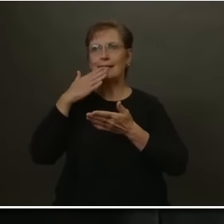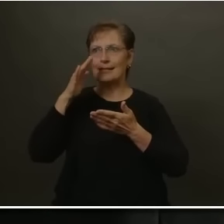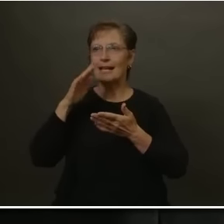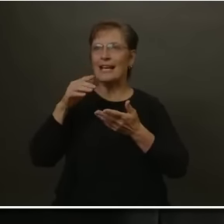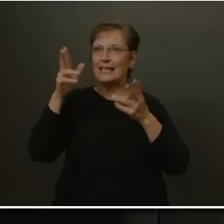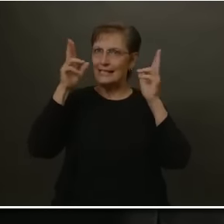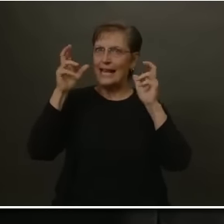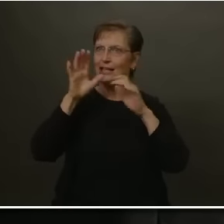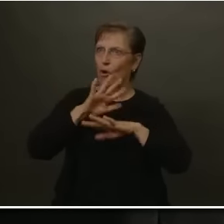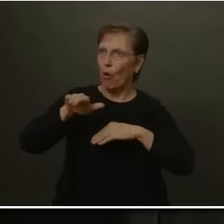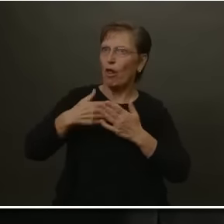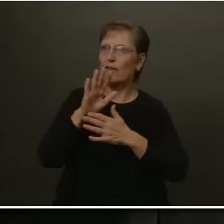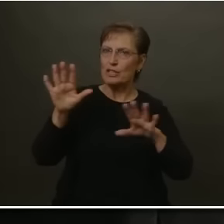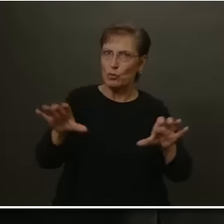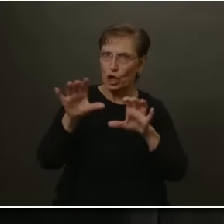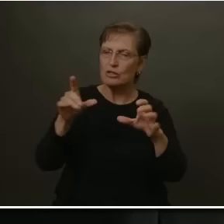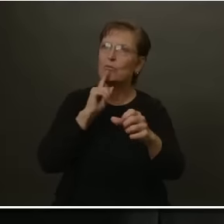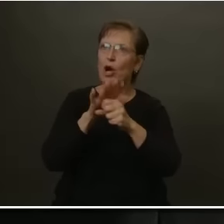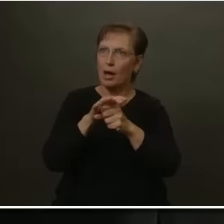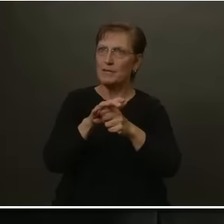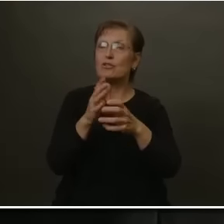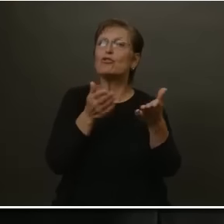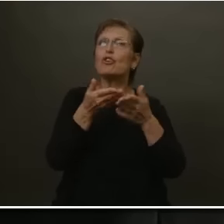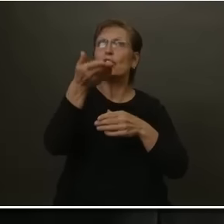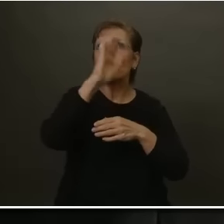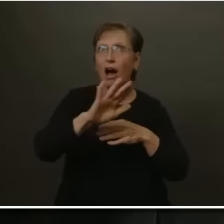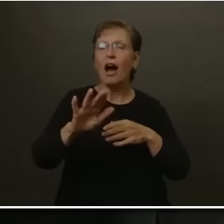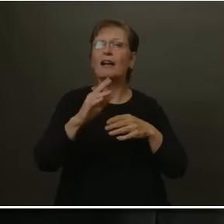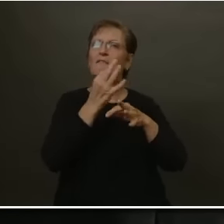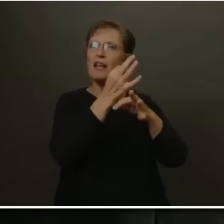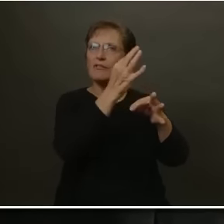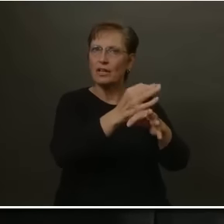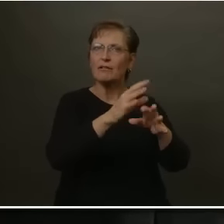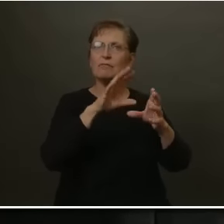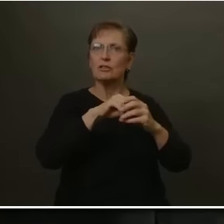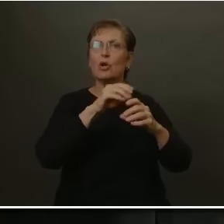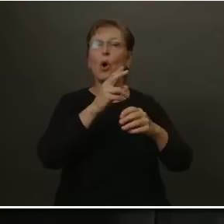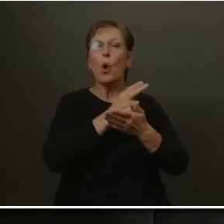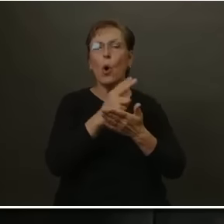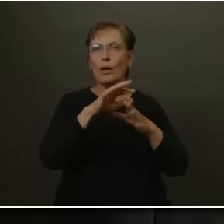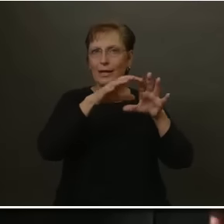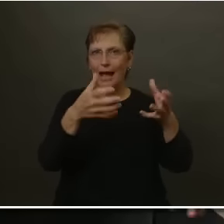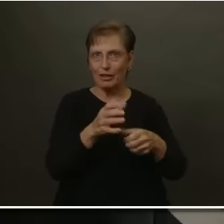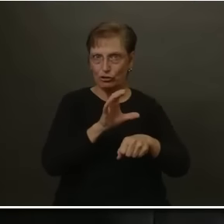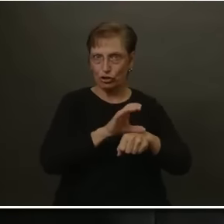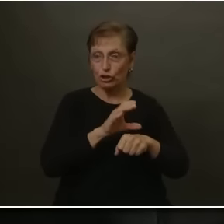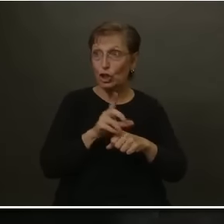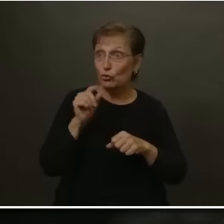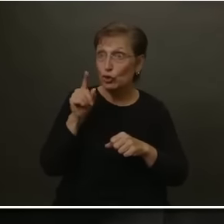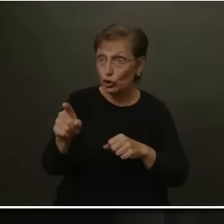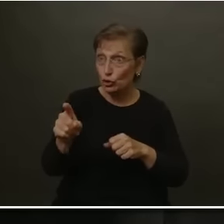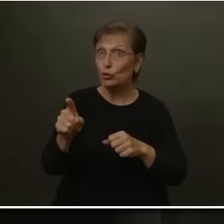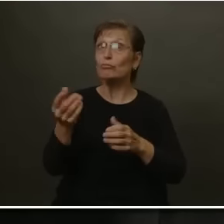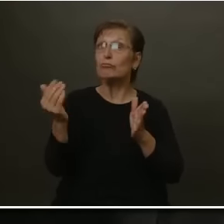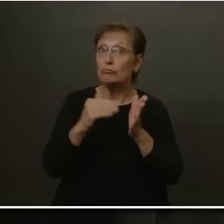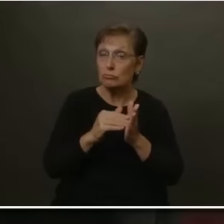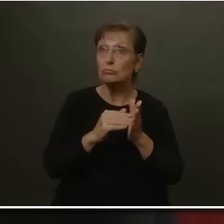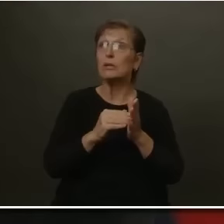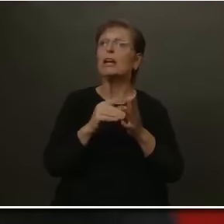serve God faithfully in his holy Catholic Church. Do you reaffirm your renunciation of